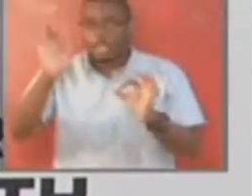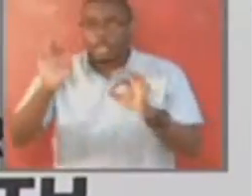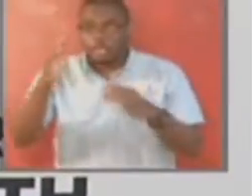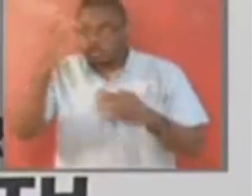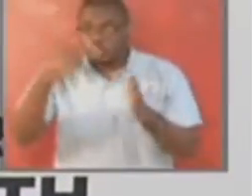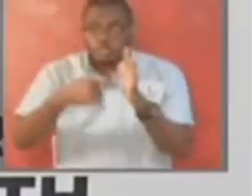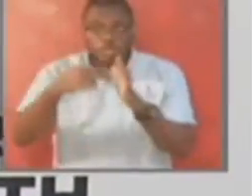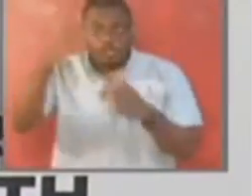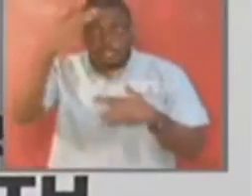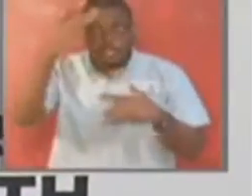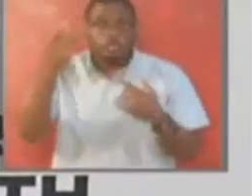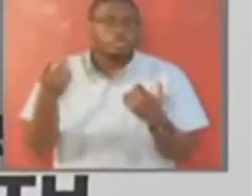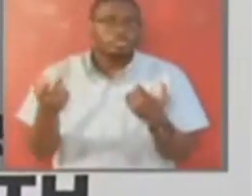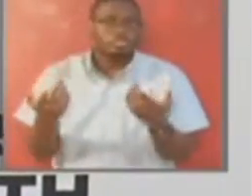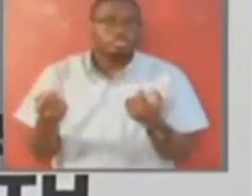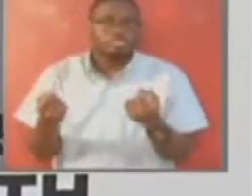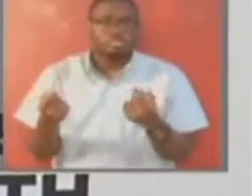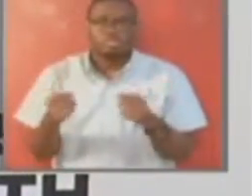spread of the disease.